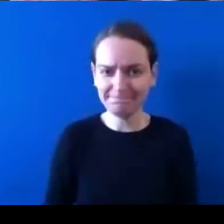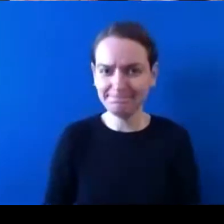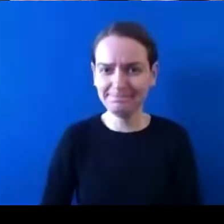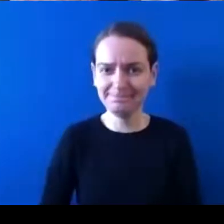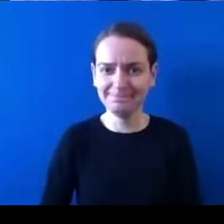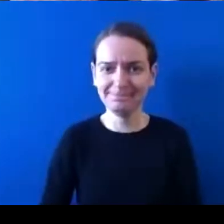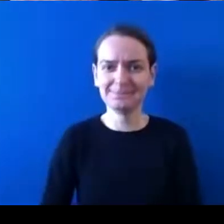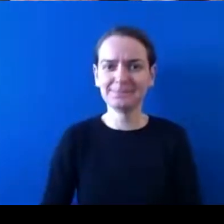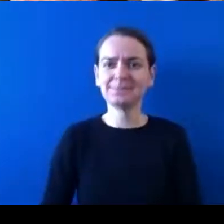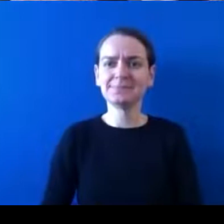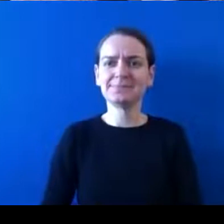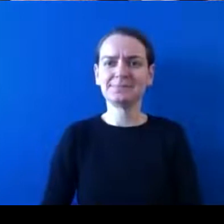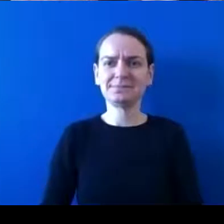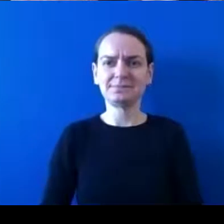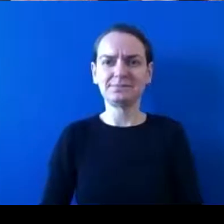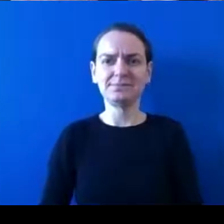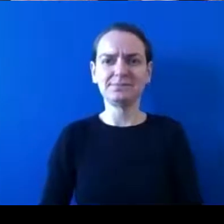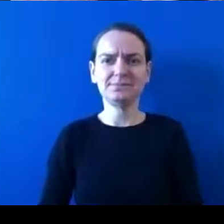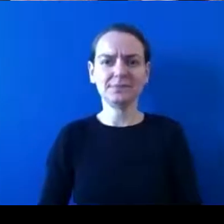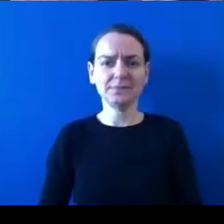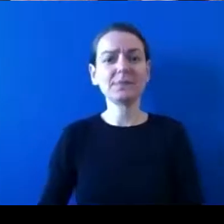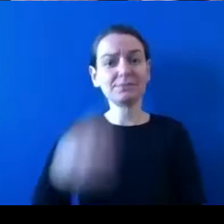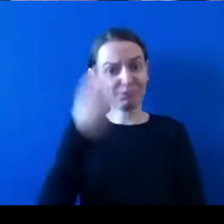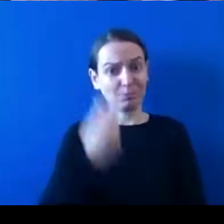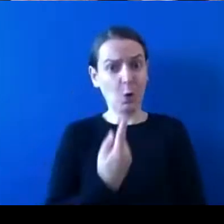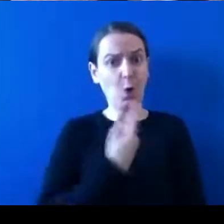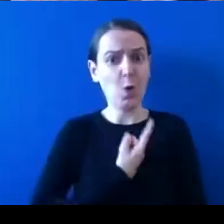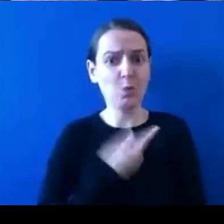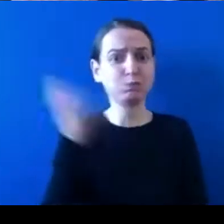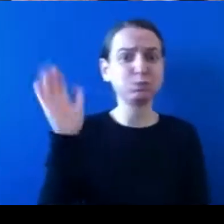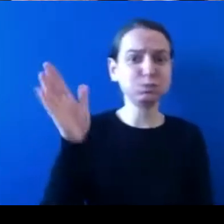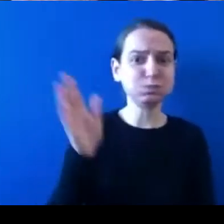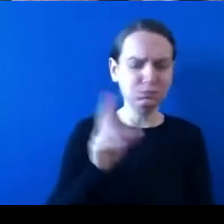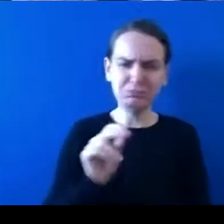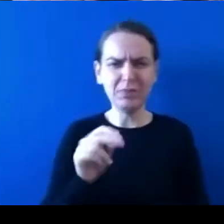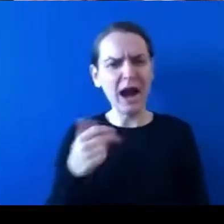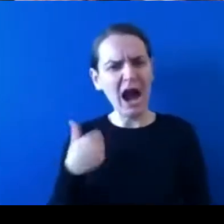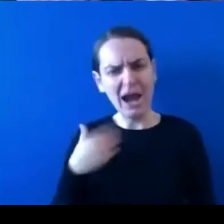specialists, Cynthia Guys, Cindy Curran,